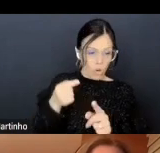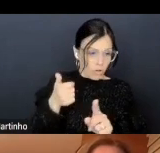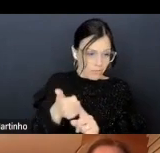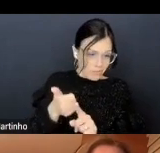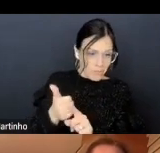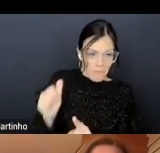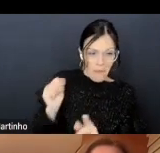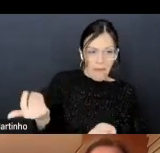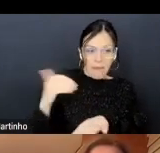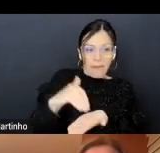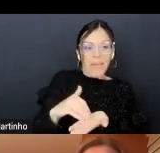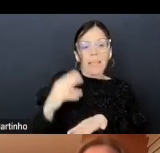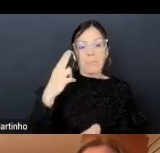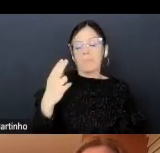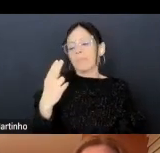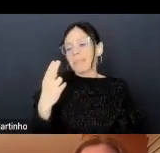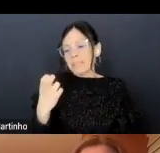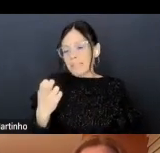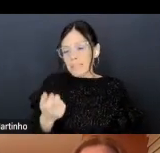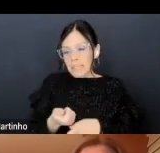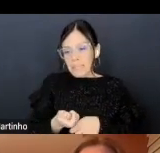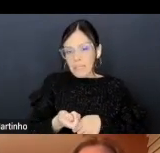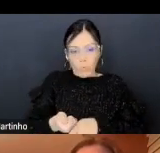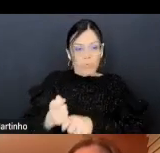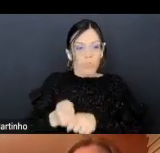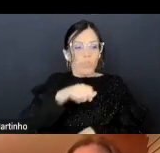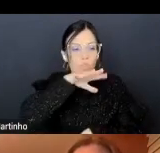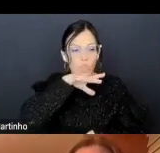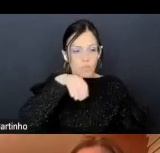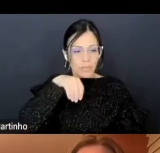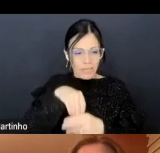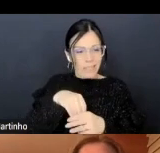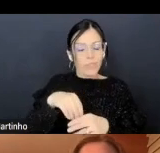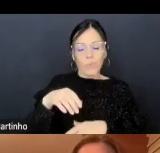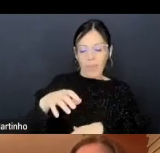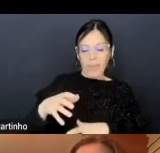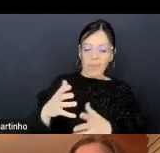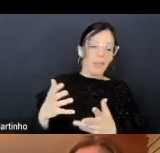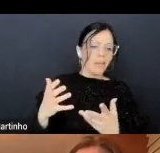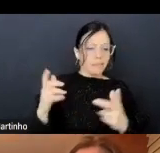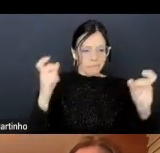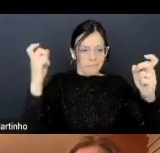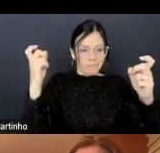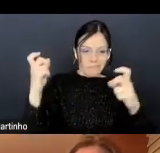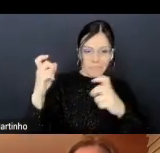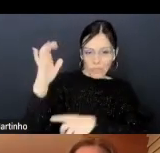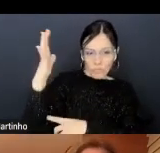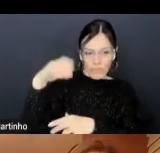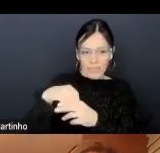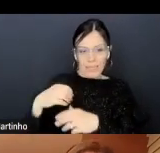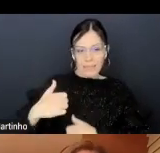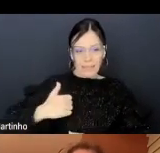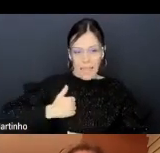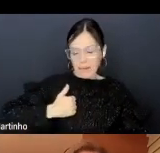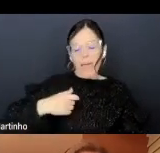he shoveled several spades full of dirt into a ceremonial tree in ottawa canada so again